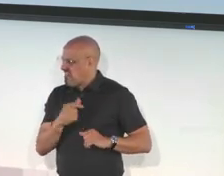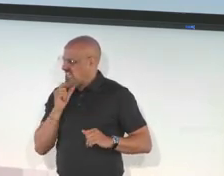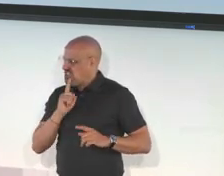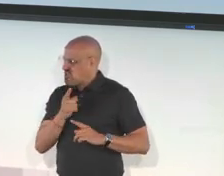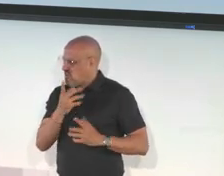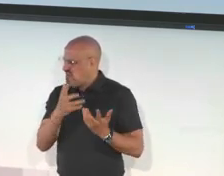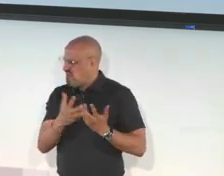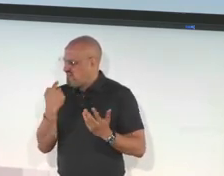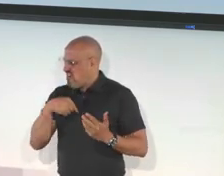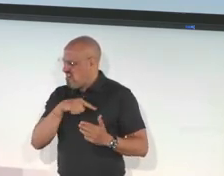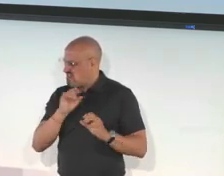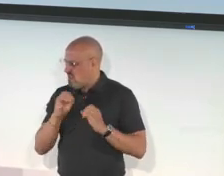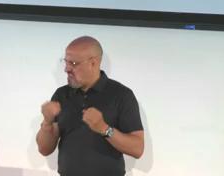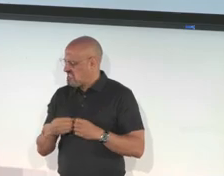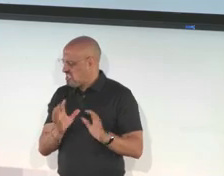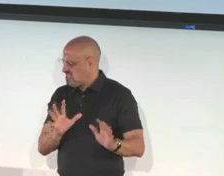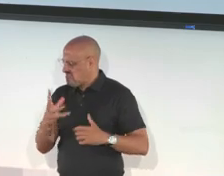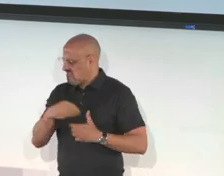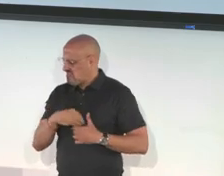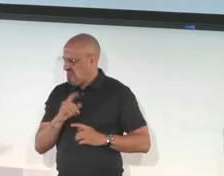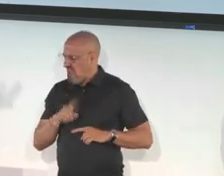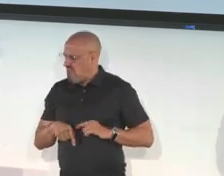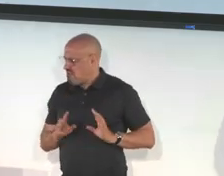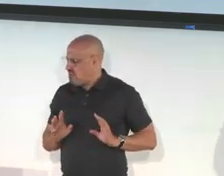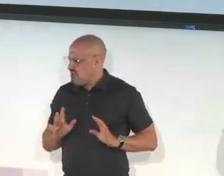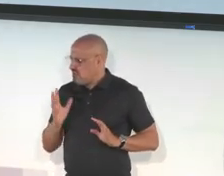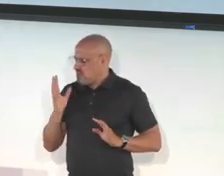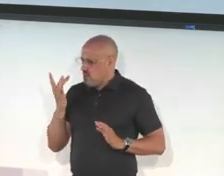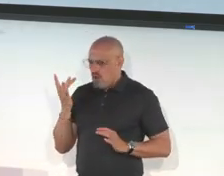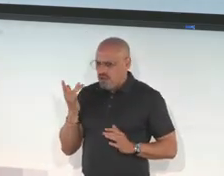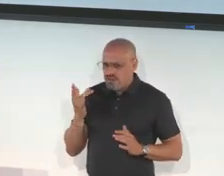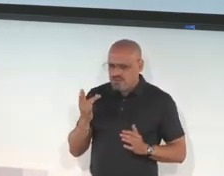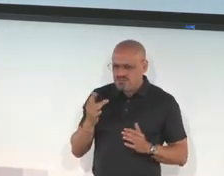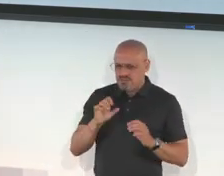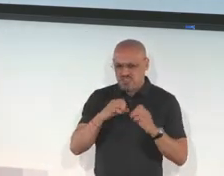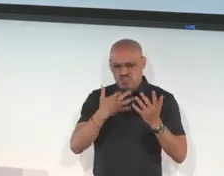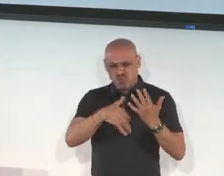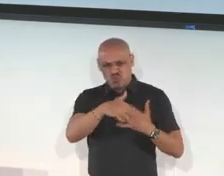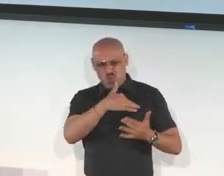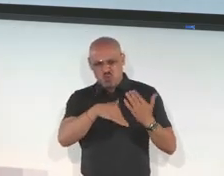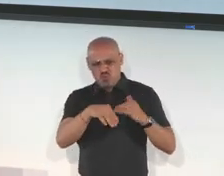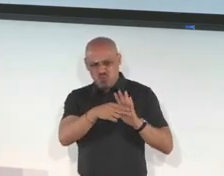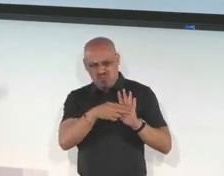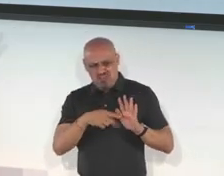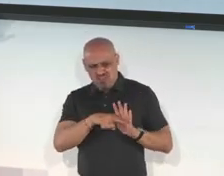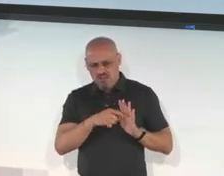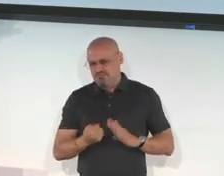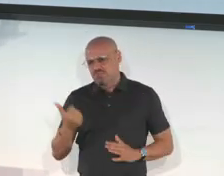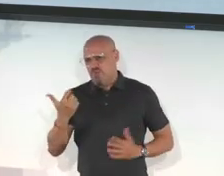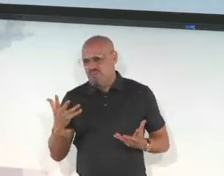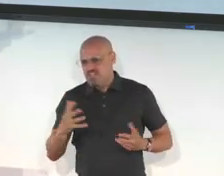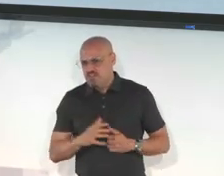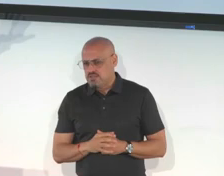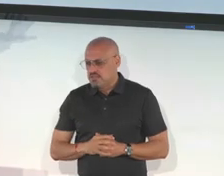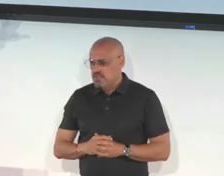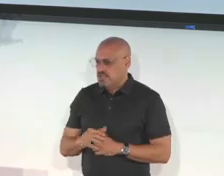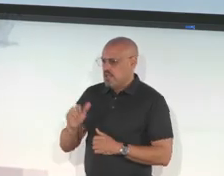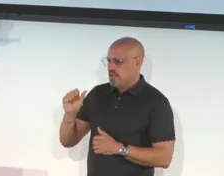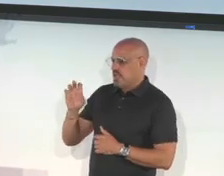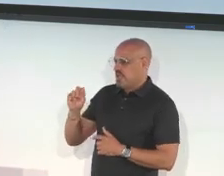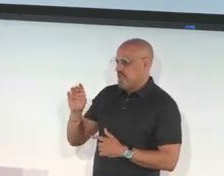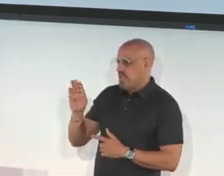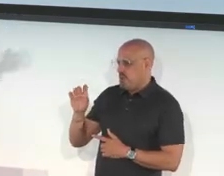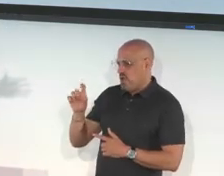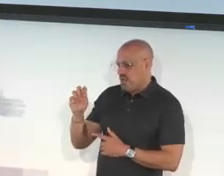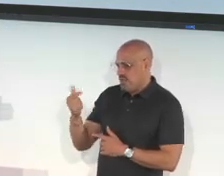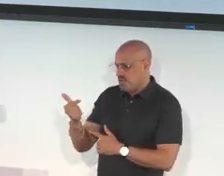the right fit for our organization, because we've removed some of the, there's no social barrier there. An enablement barrier. People with